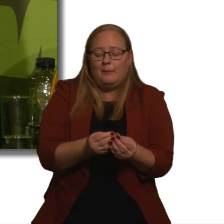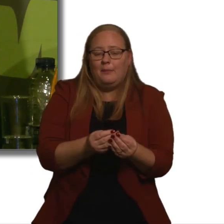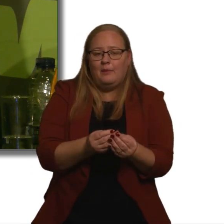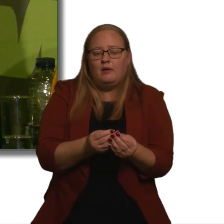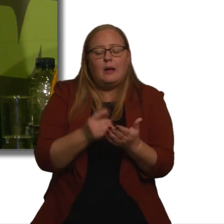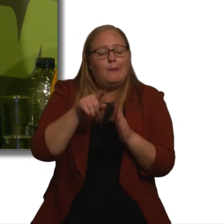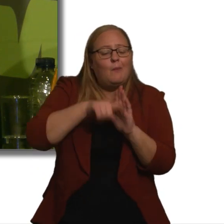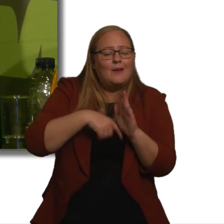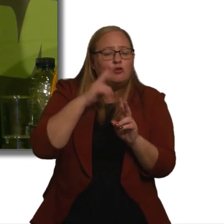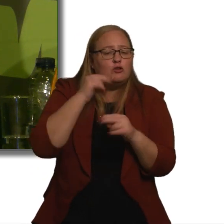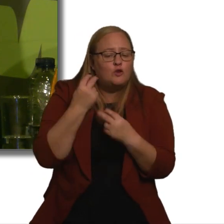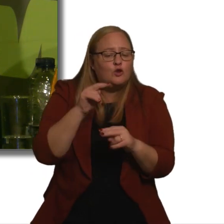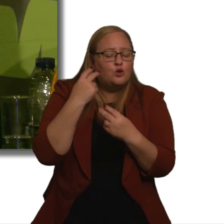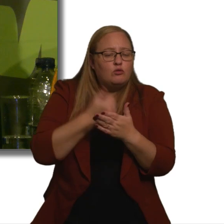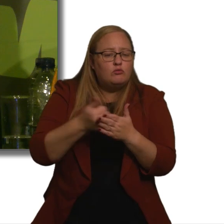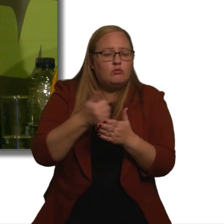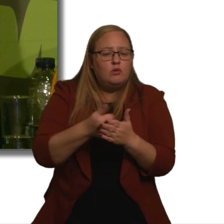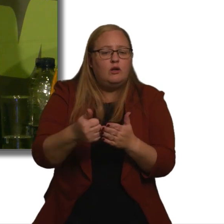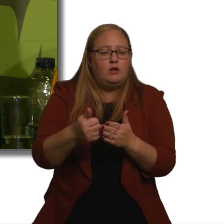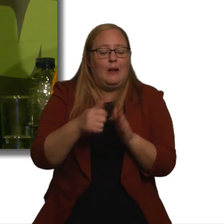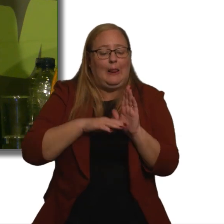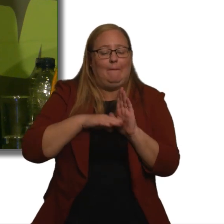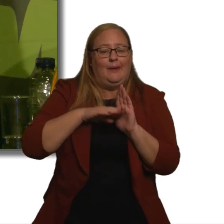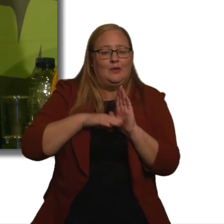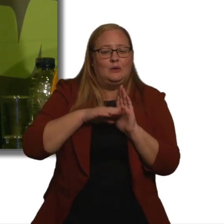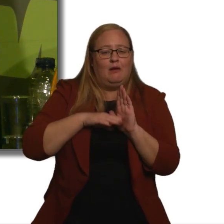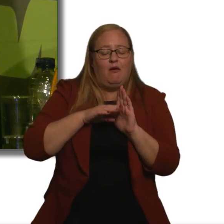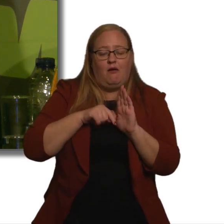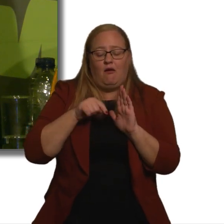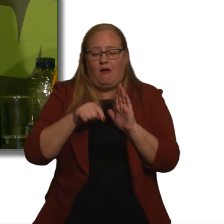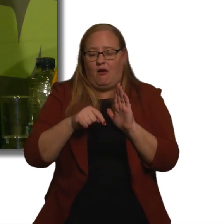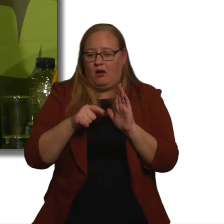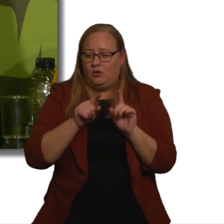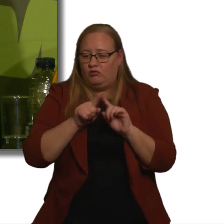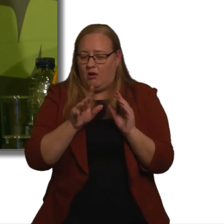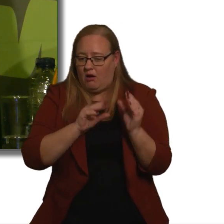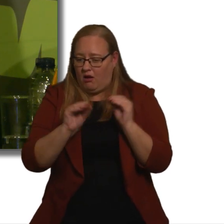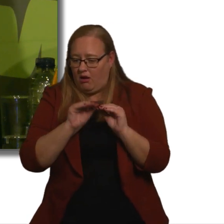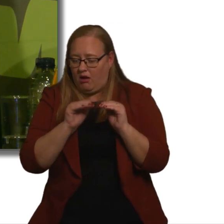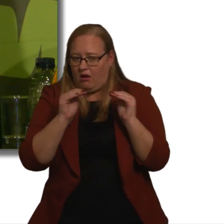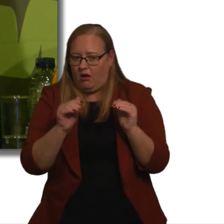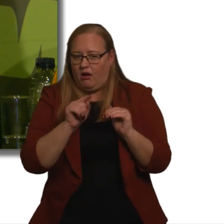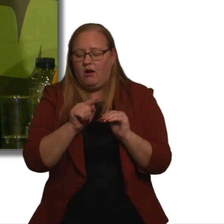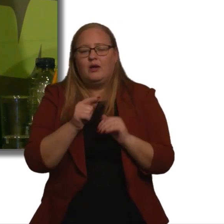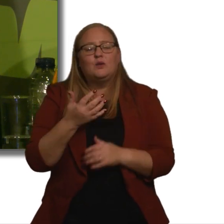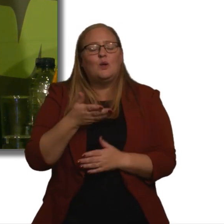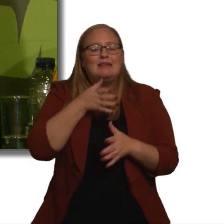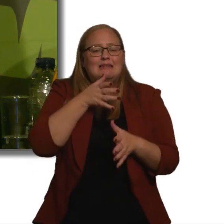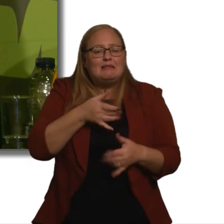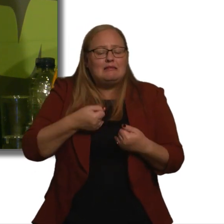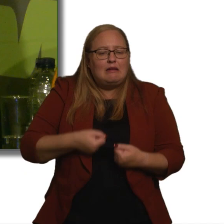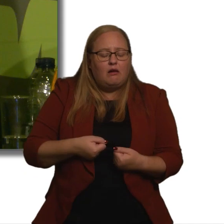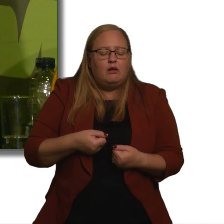ongoing basis and a benchmark to make sure that they are best in class. And that's around the sickness benefits, around